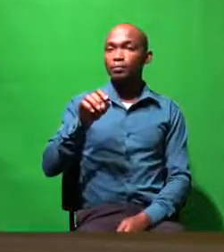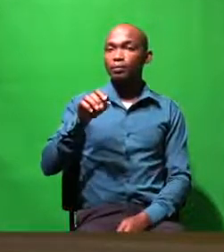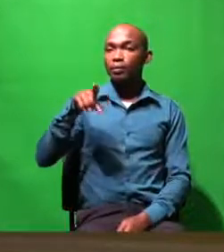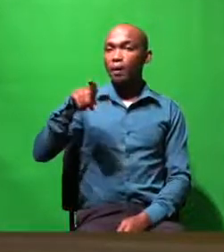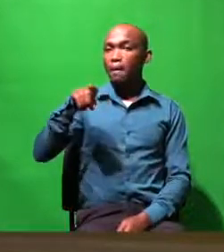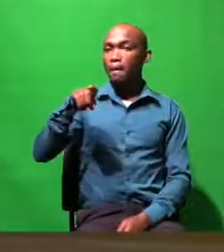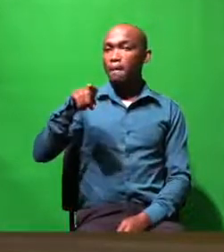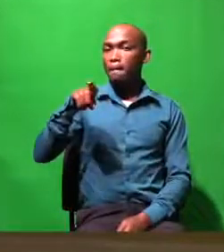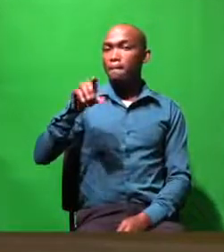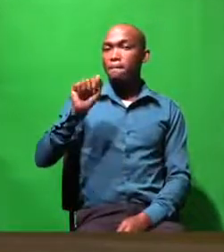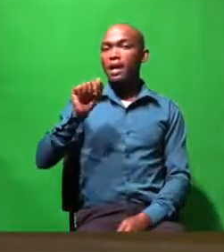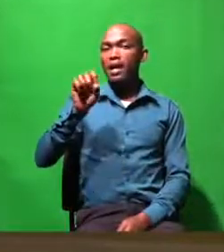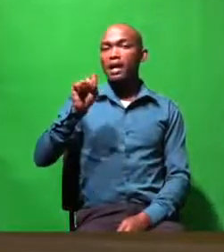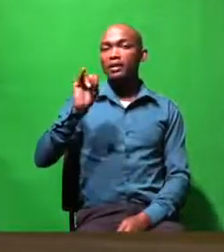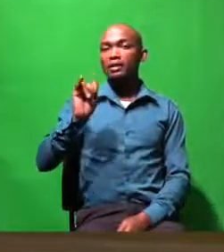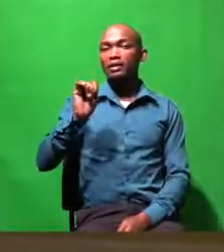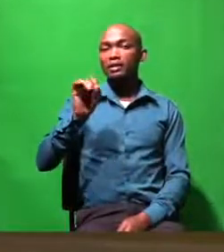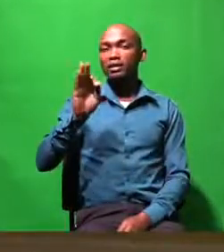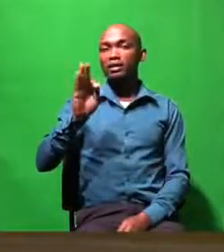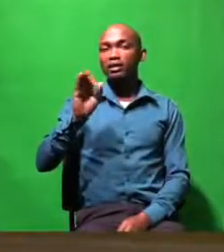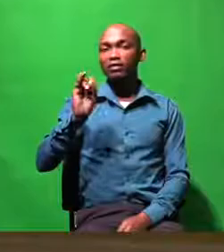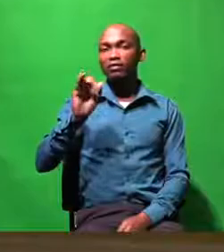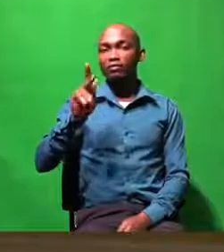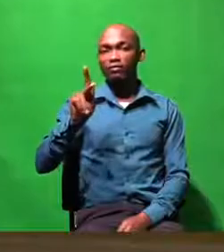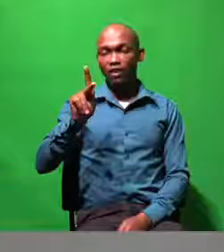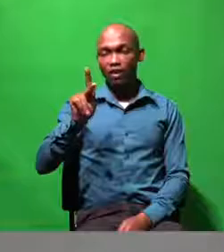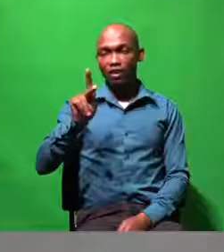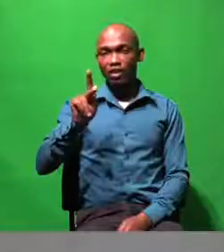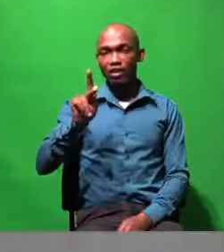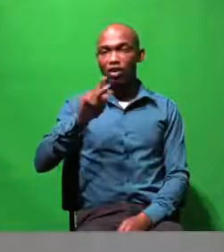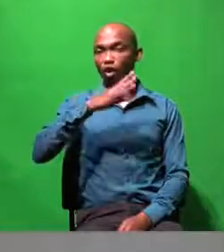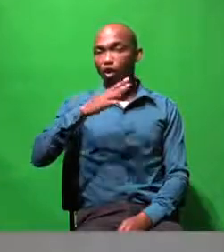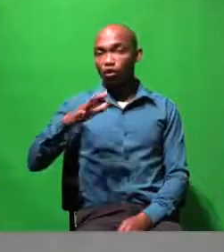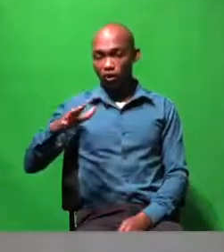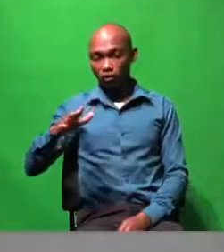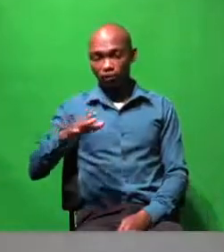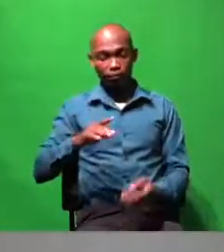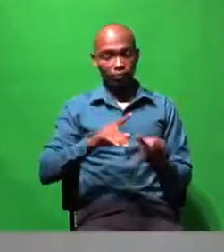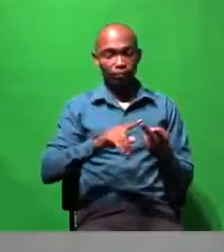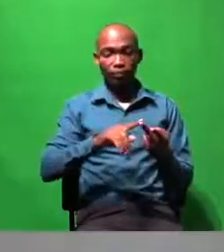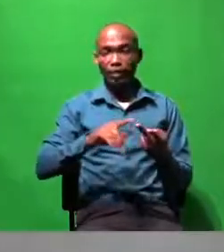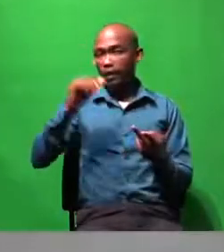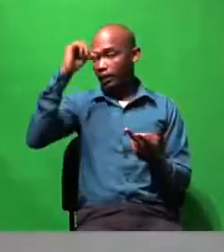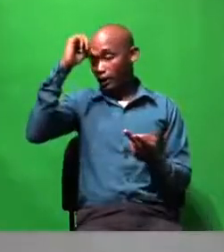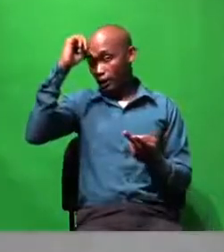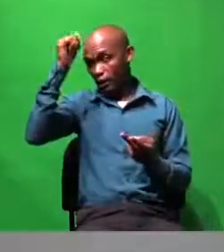Ocean. B is Indian Ocean.